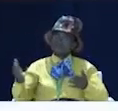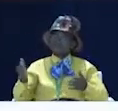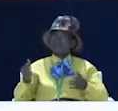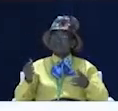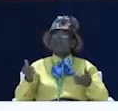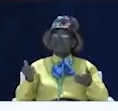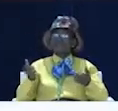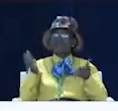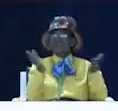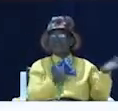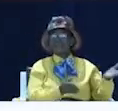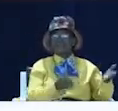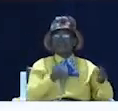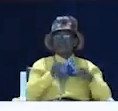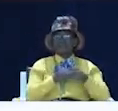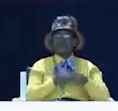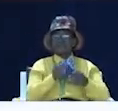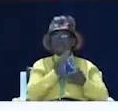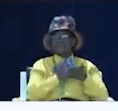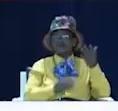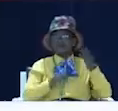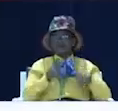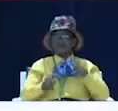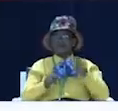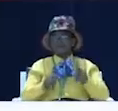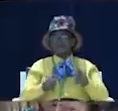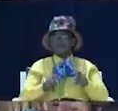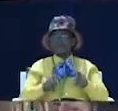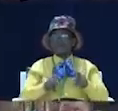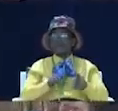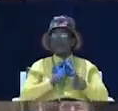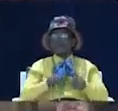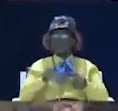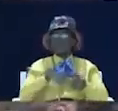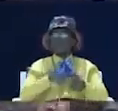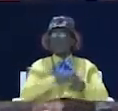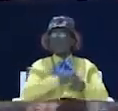are, we go when they shout hallelujah.